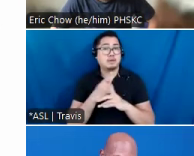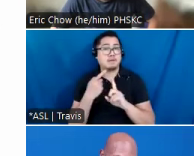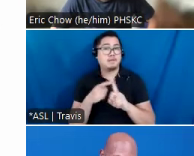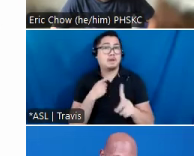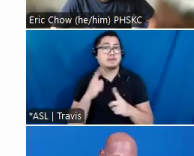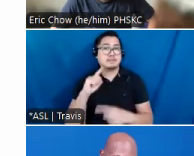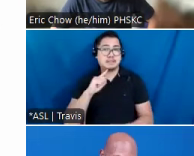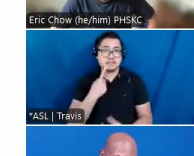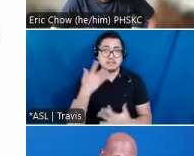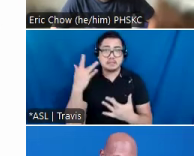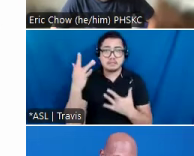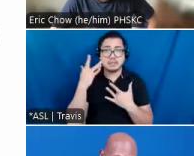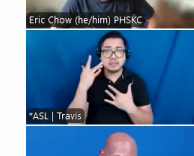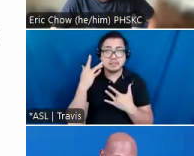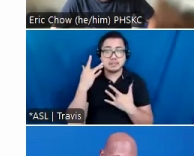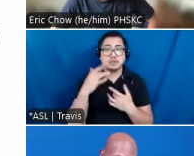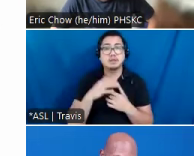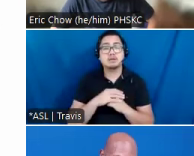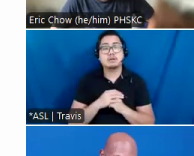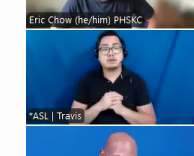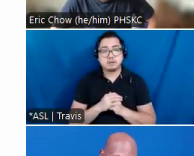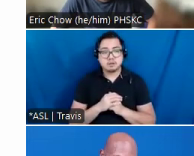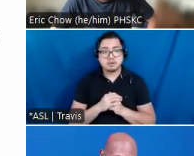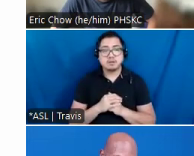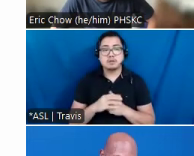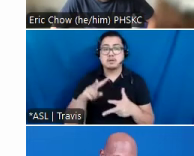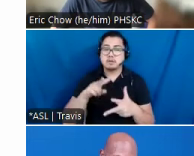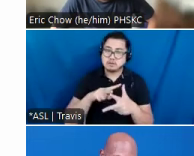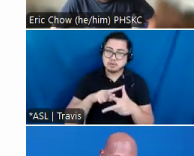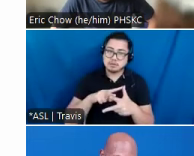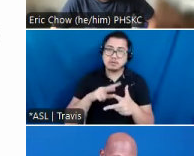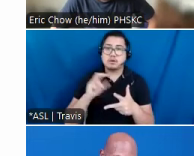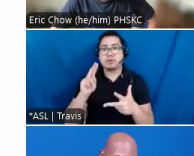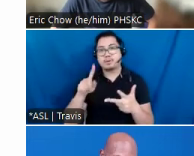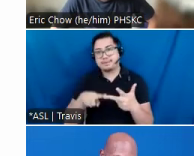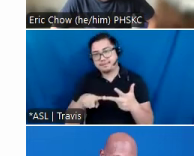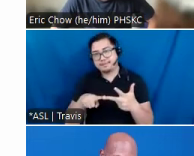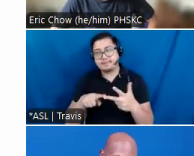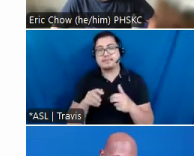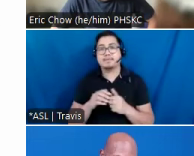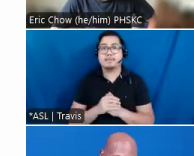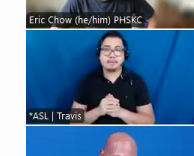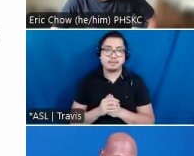with regards to vaccines are the mRNA or the Novavax vaccine. So